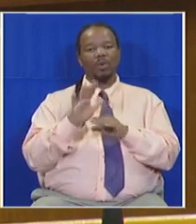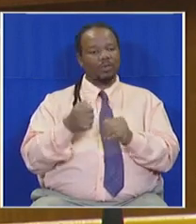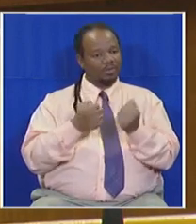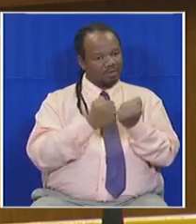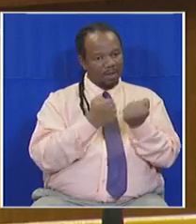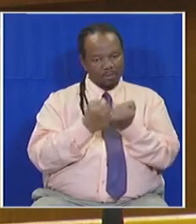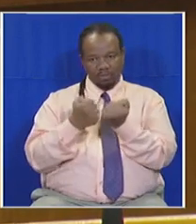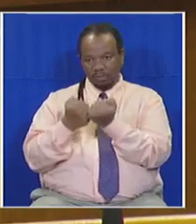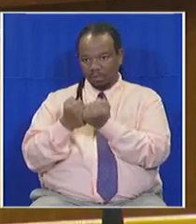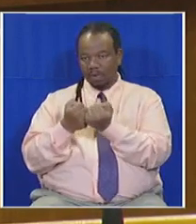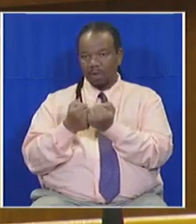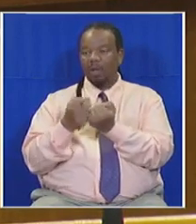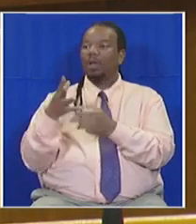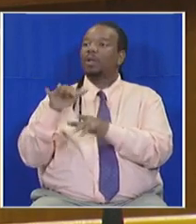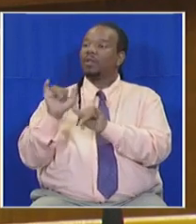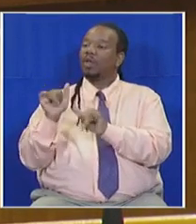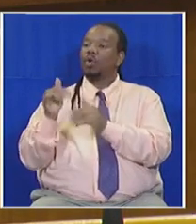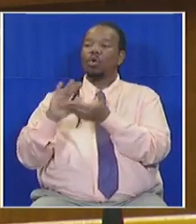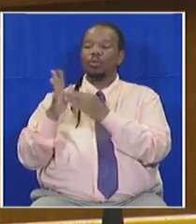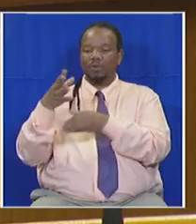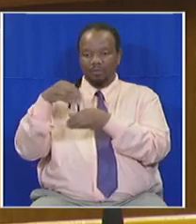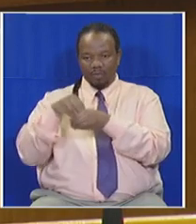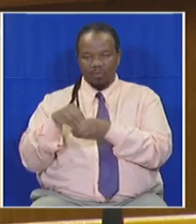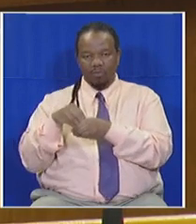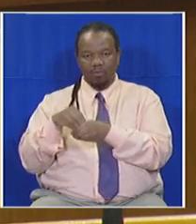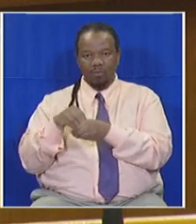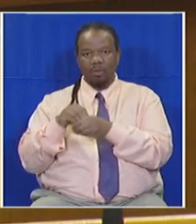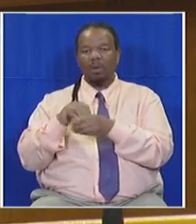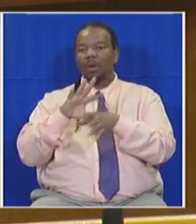effective community engagement mechanisms. A total of